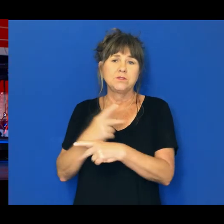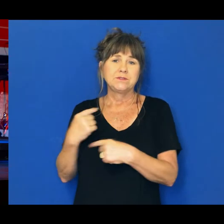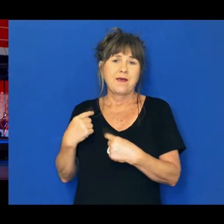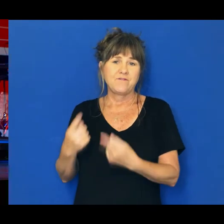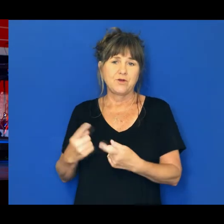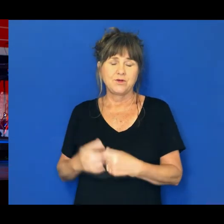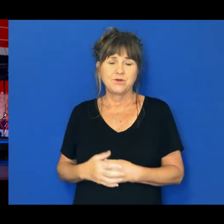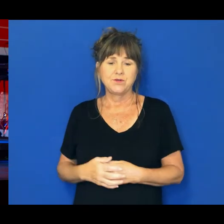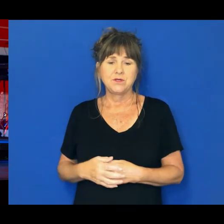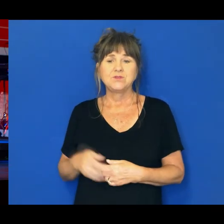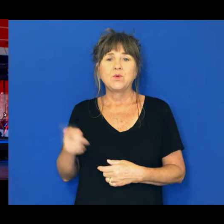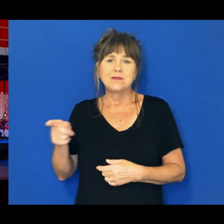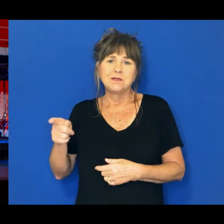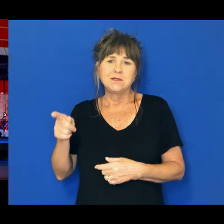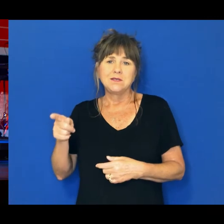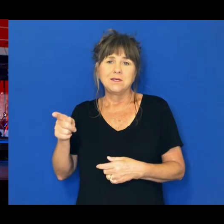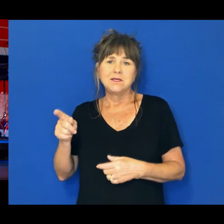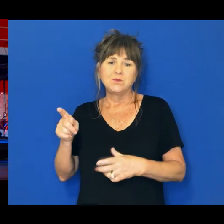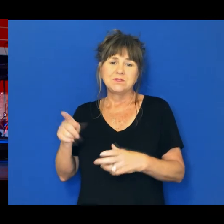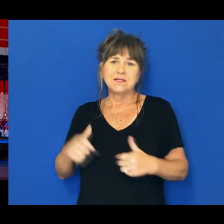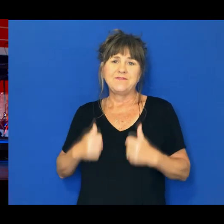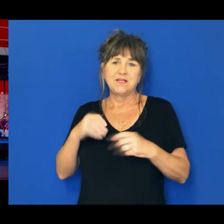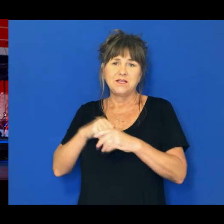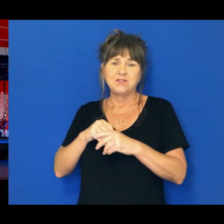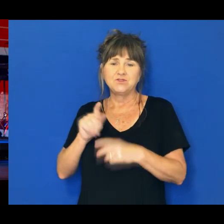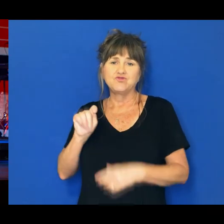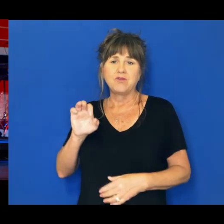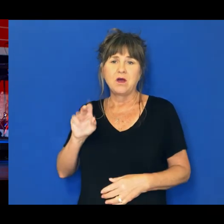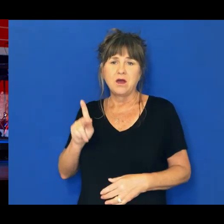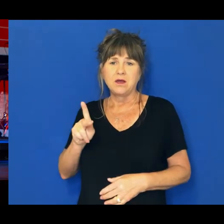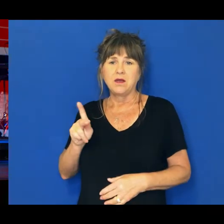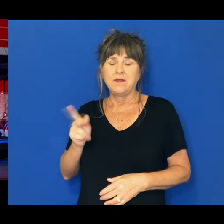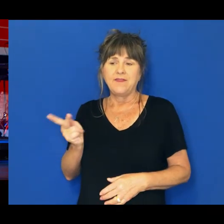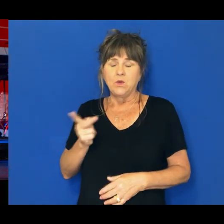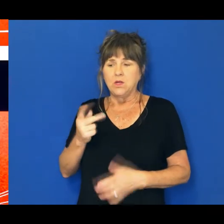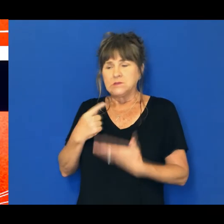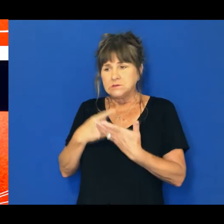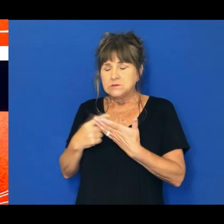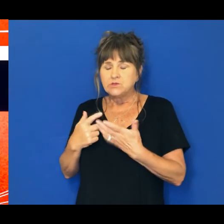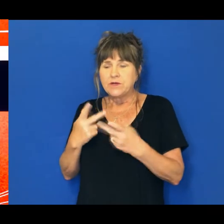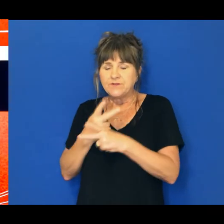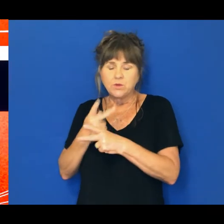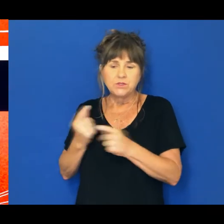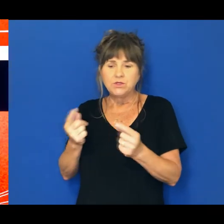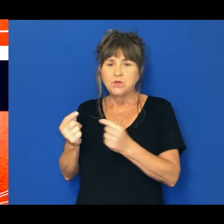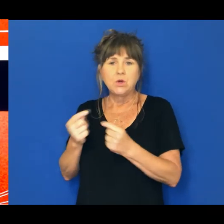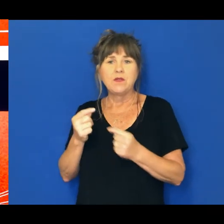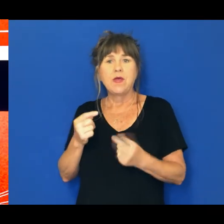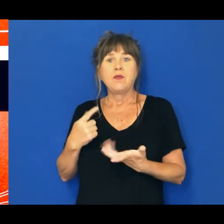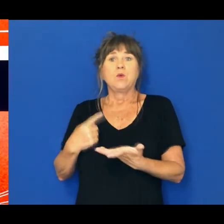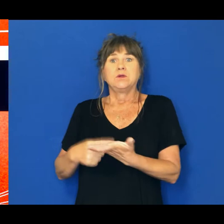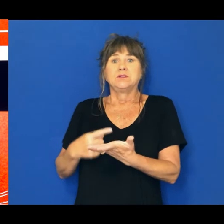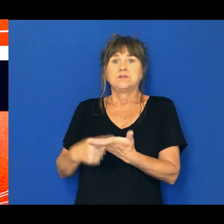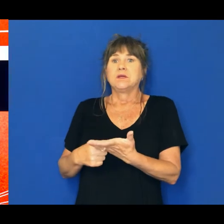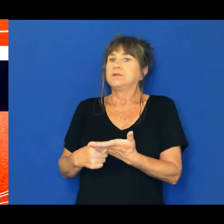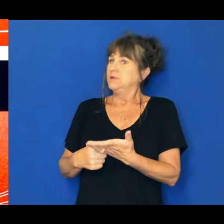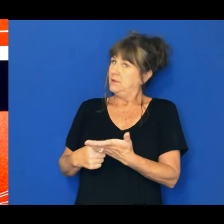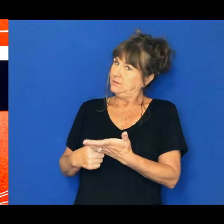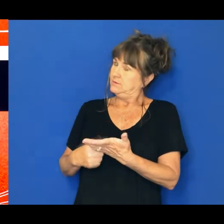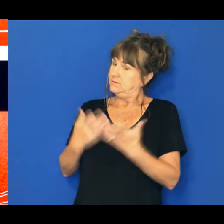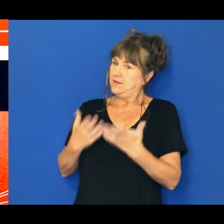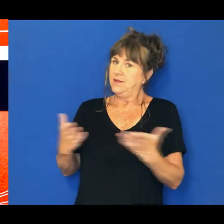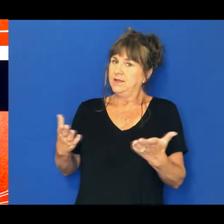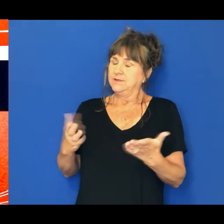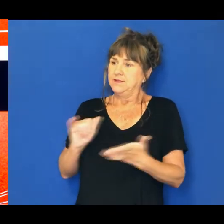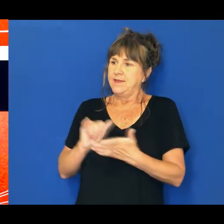where he's been kind of living in his truck, and they're trying to figure things out, and they're feeling separated and even talking about things they would never